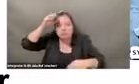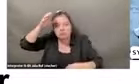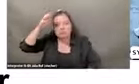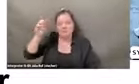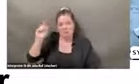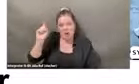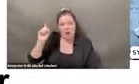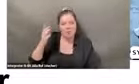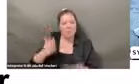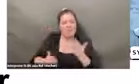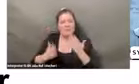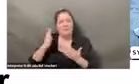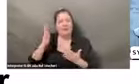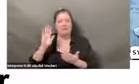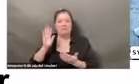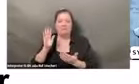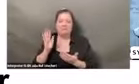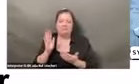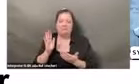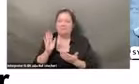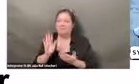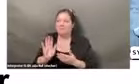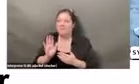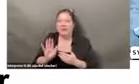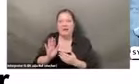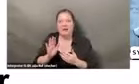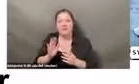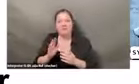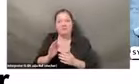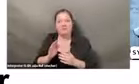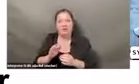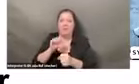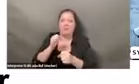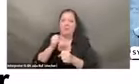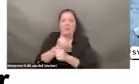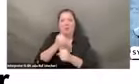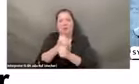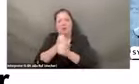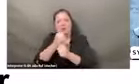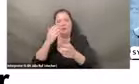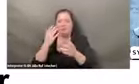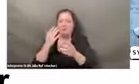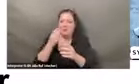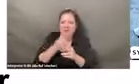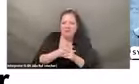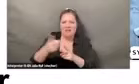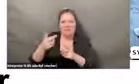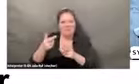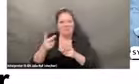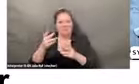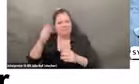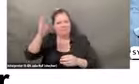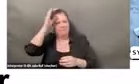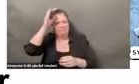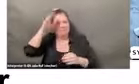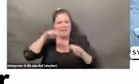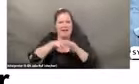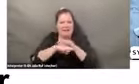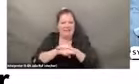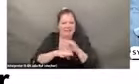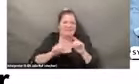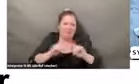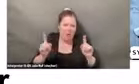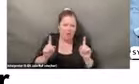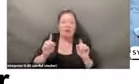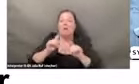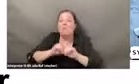and kind of sending invoices around that, but they are absolutely the experts on inaccessibility, because nobody knows as